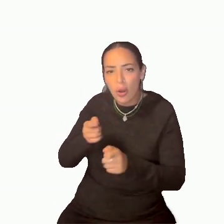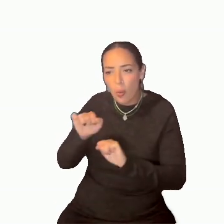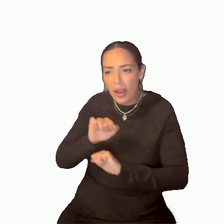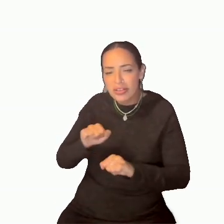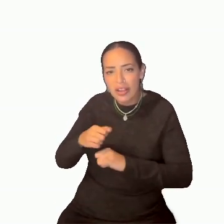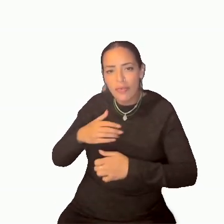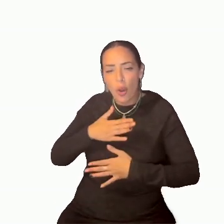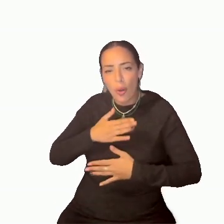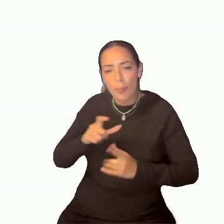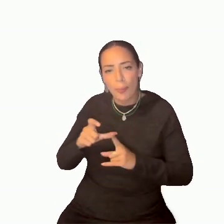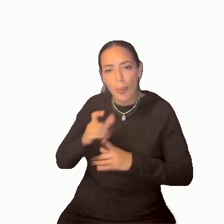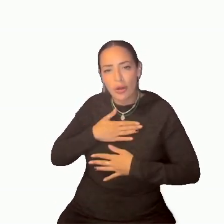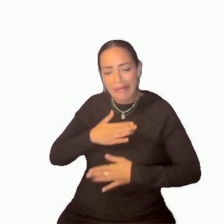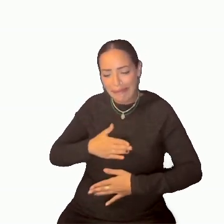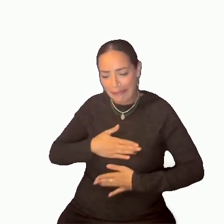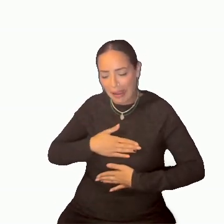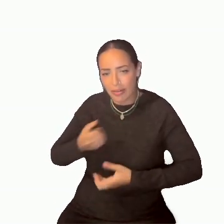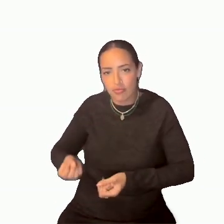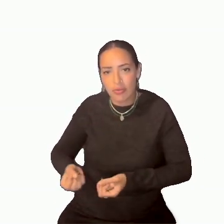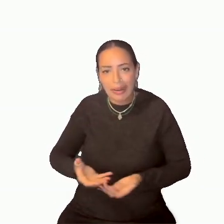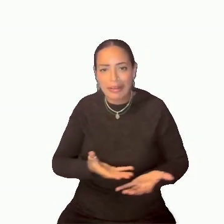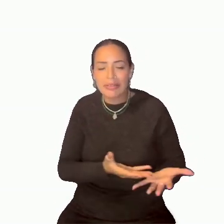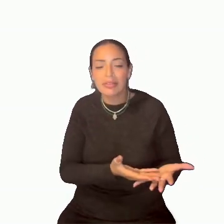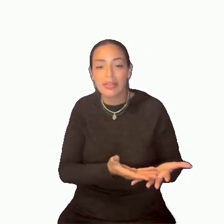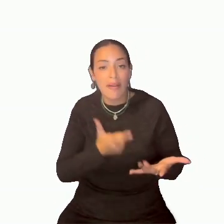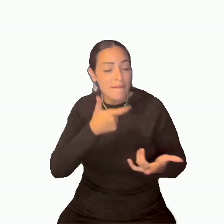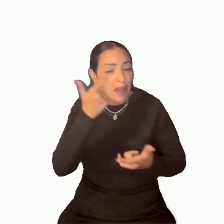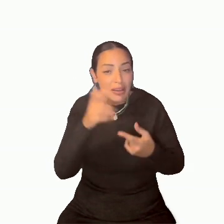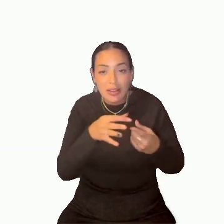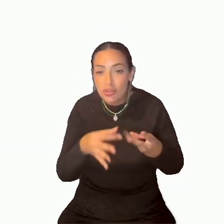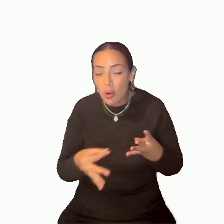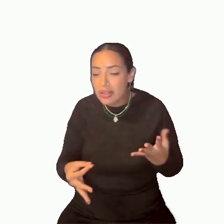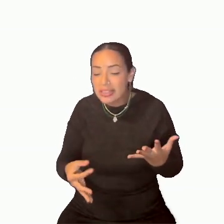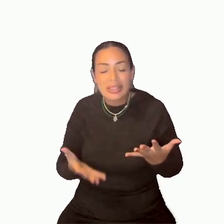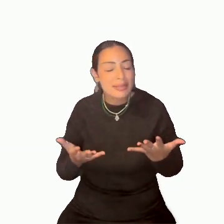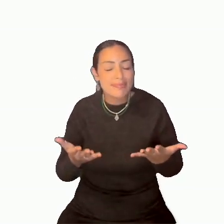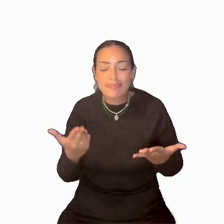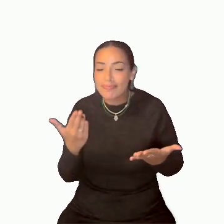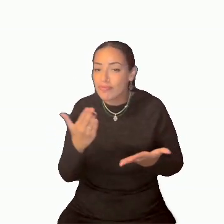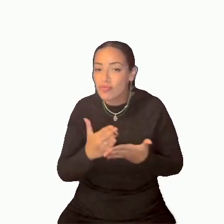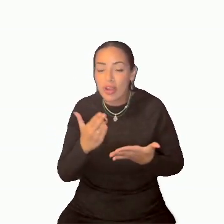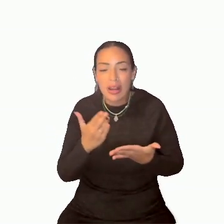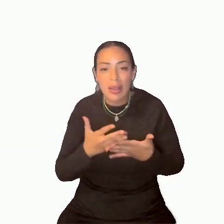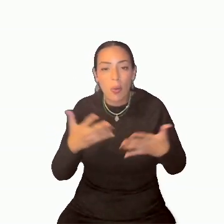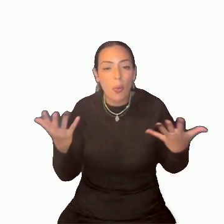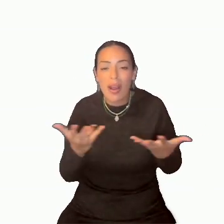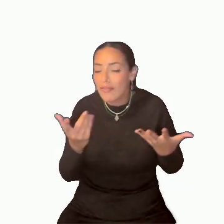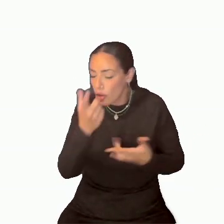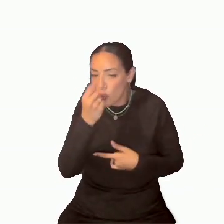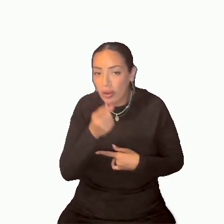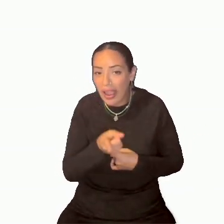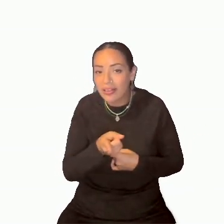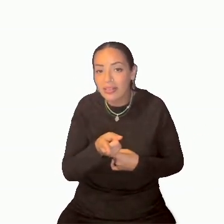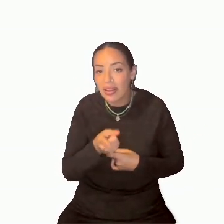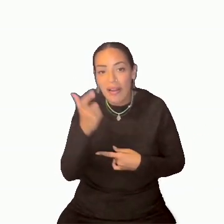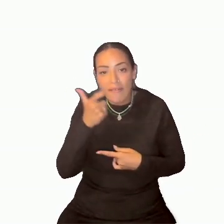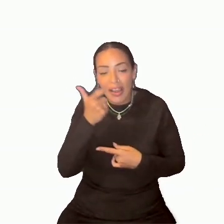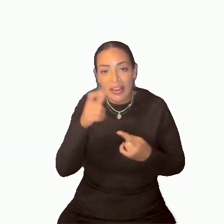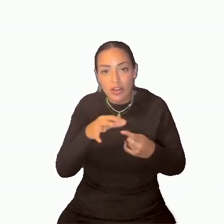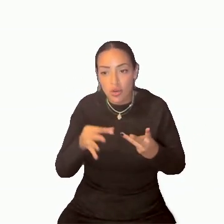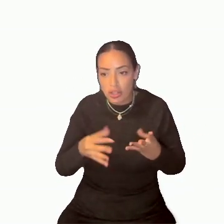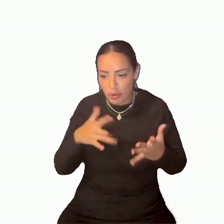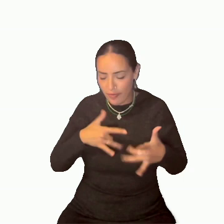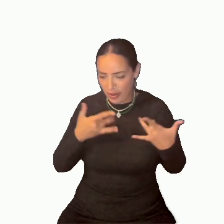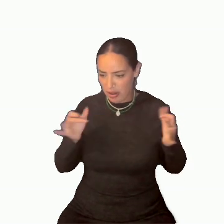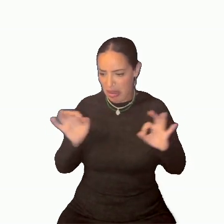Finding choices wherever and however possible. Finding choices even when it seems like there are none available can have a